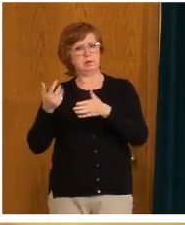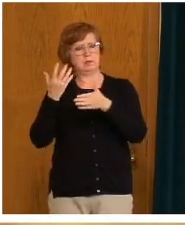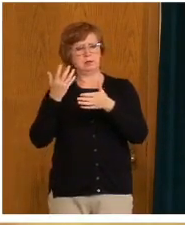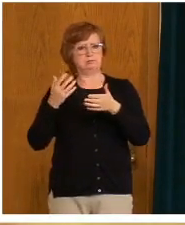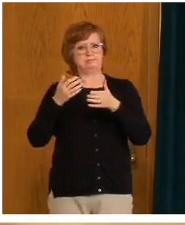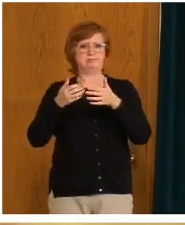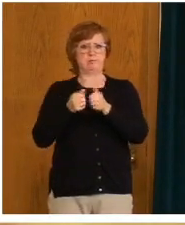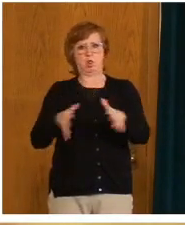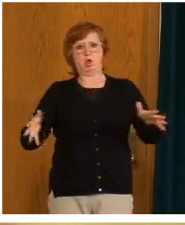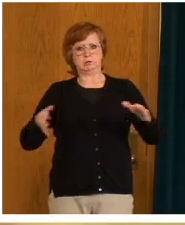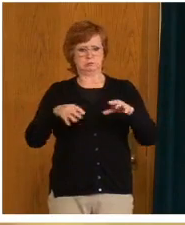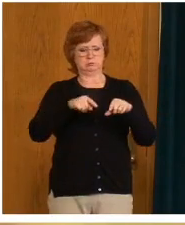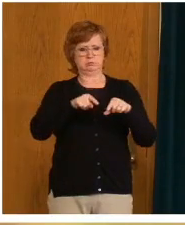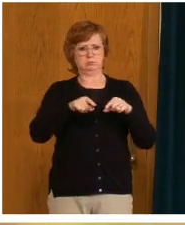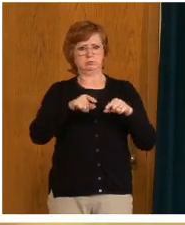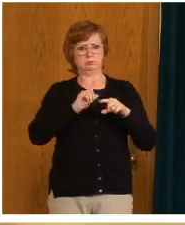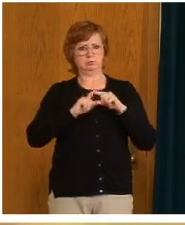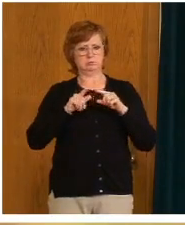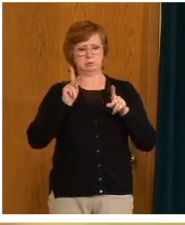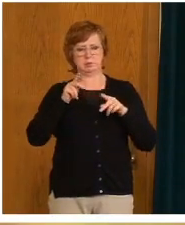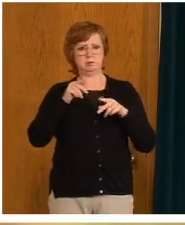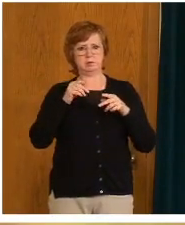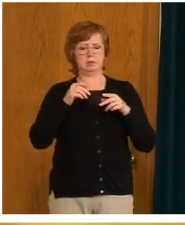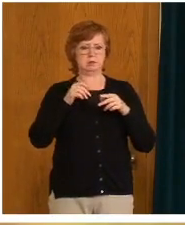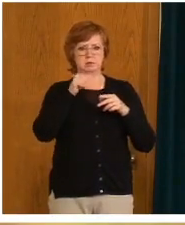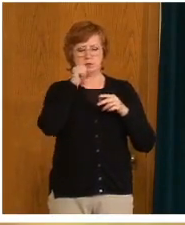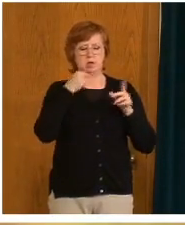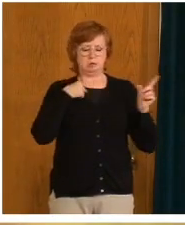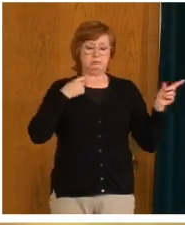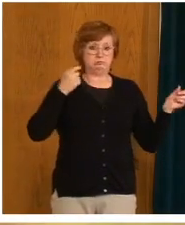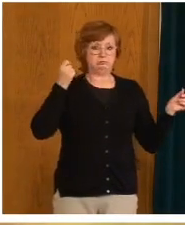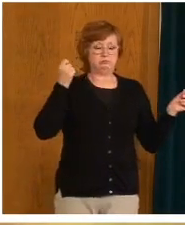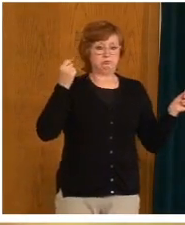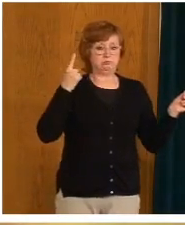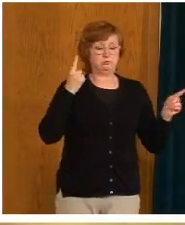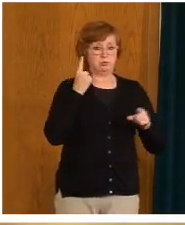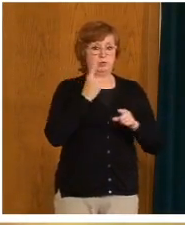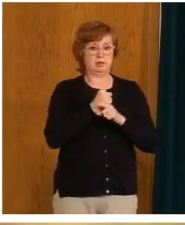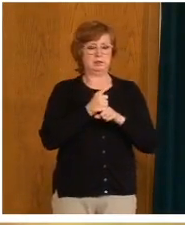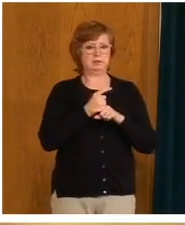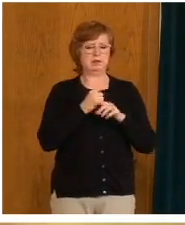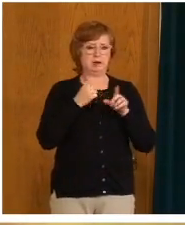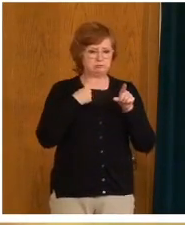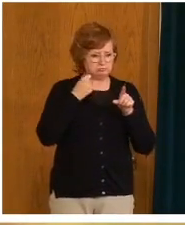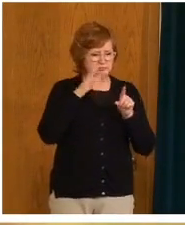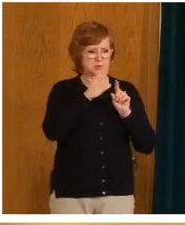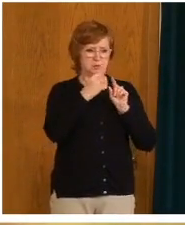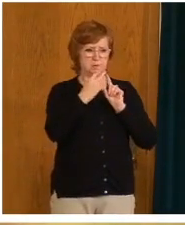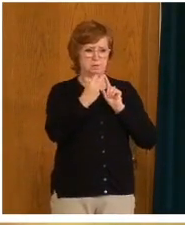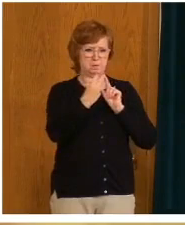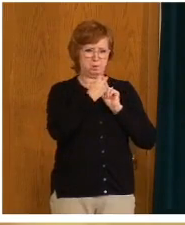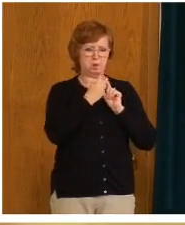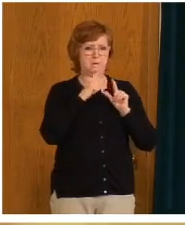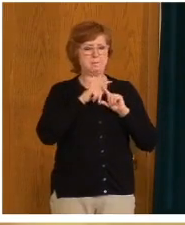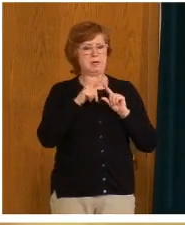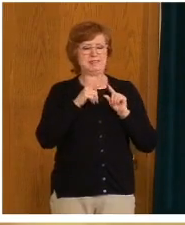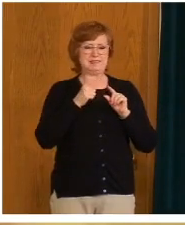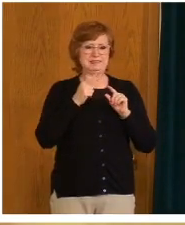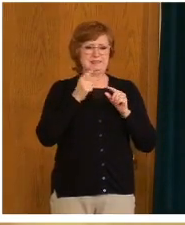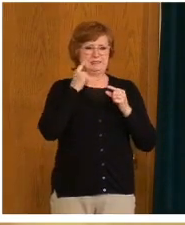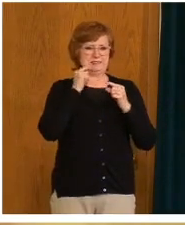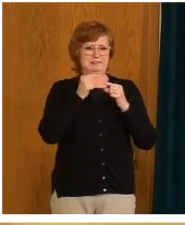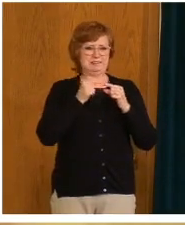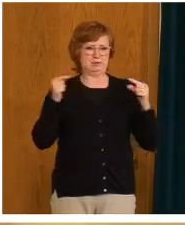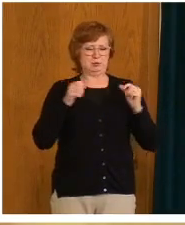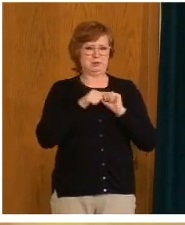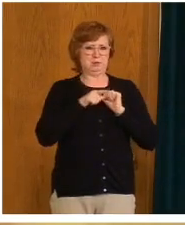down to the roots of people that haven't been tuned into the message. Yeah, I actually I disagree a little bit with the premise of the question, Murray. I think